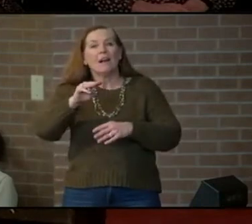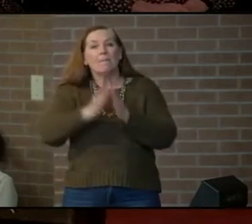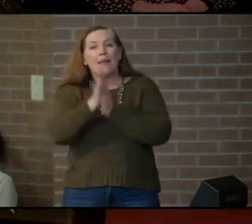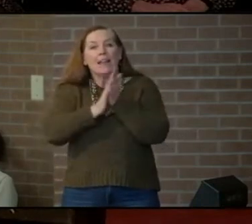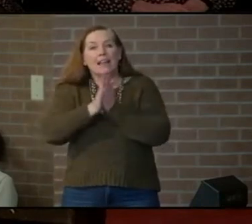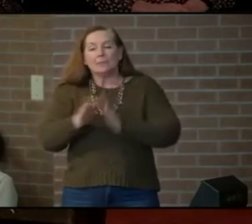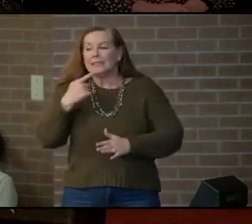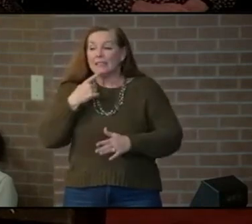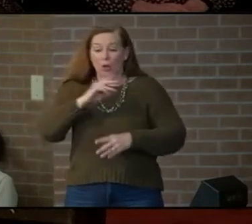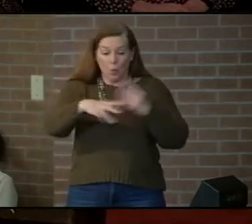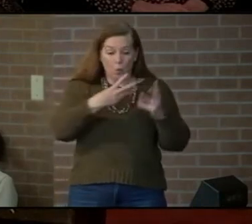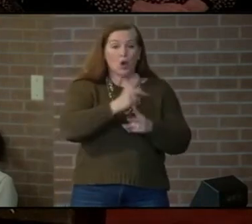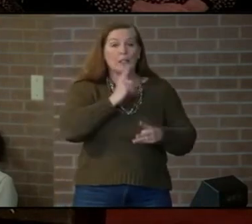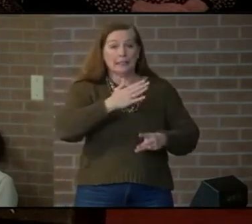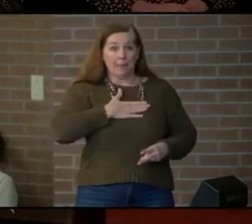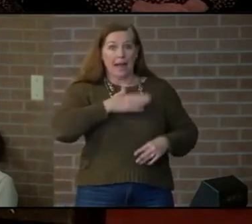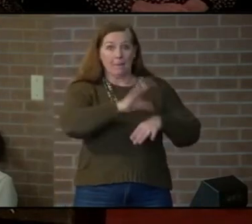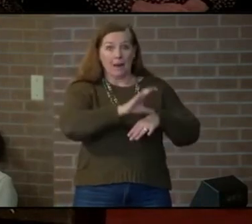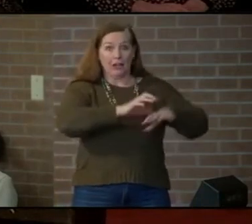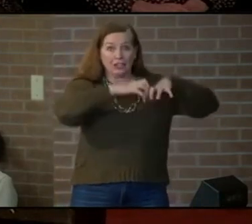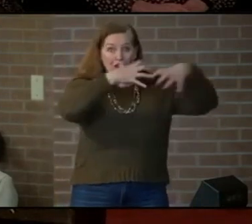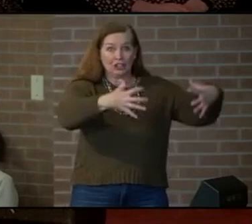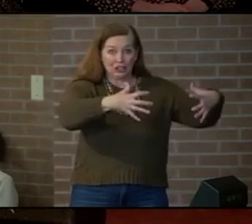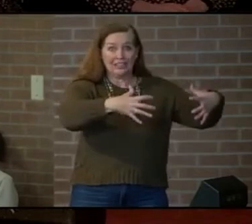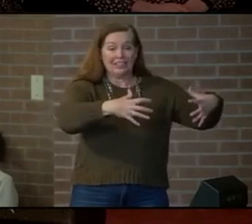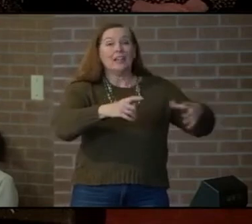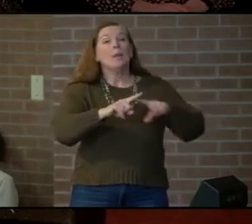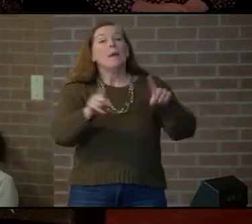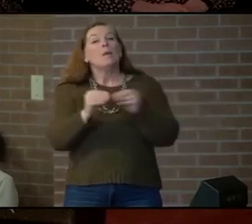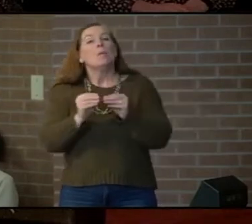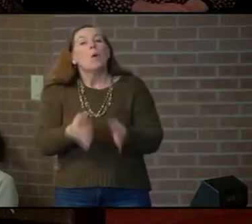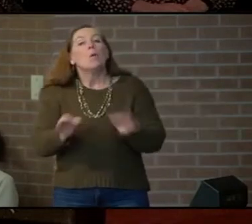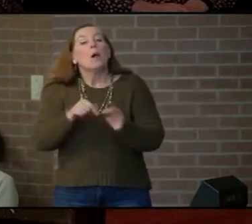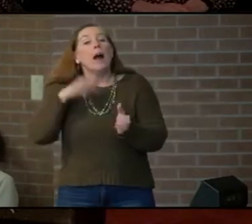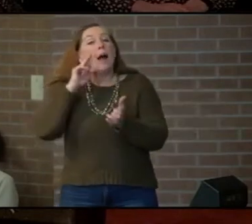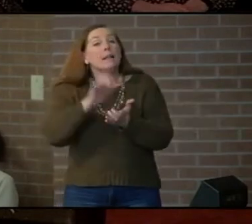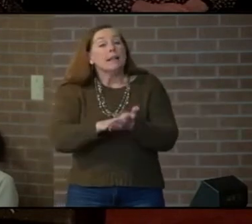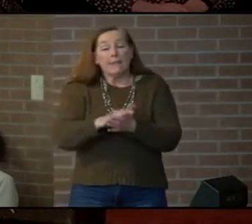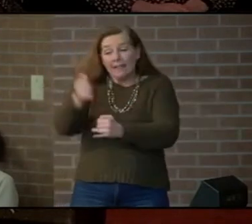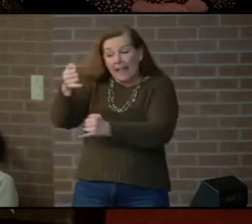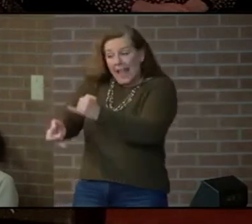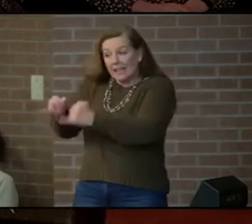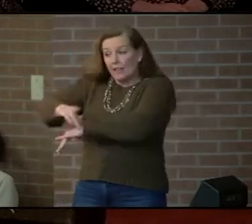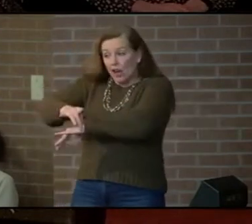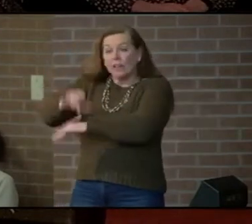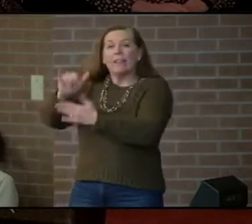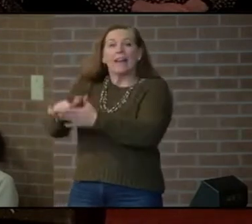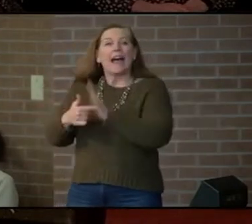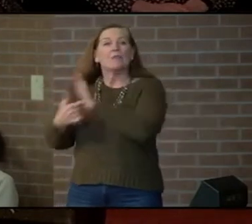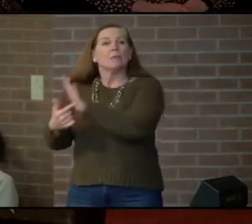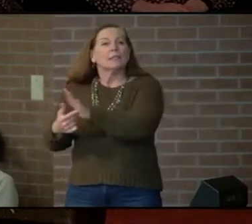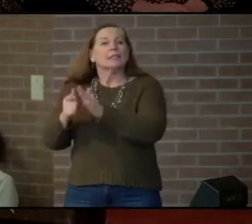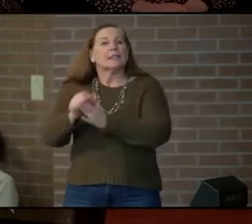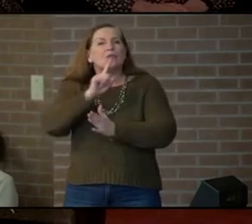parish." But maybe even more importantly, I believe, that the end of the earth, it represents the reality that